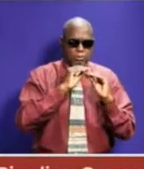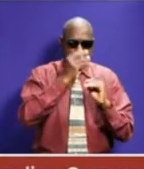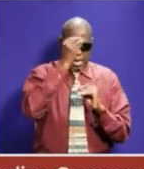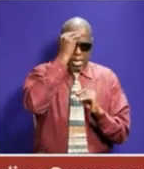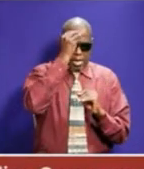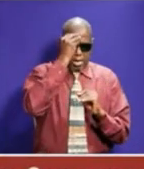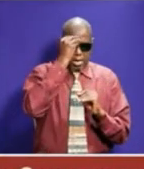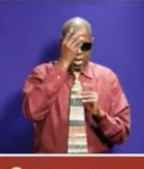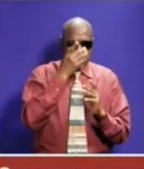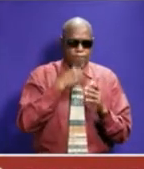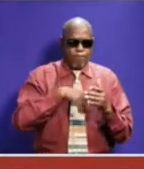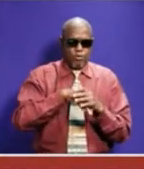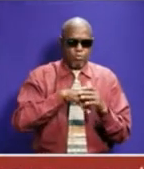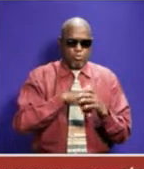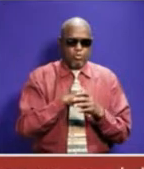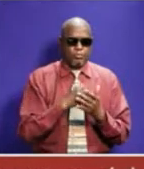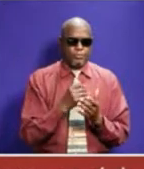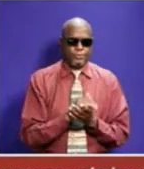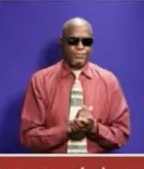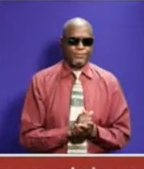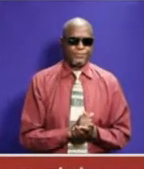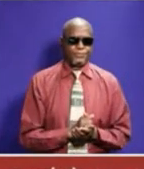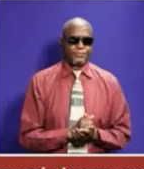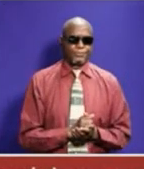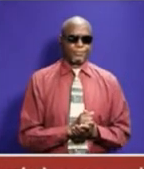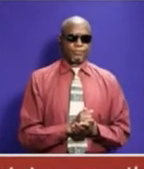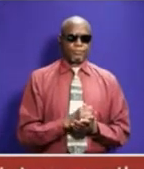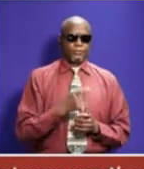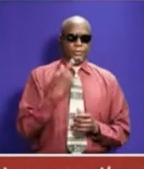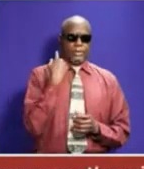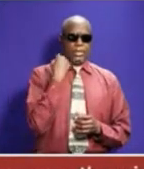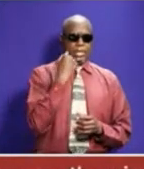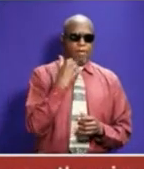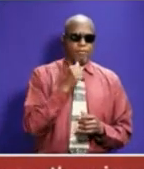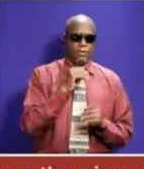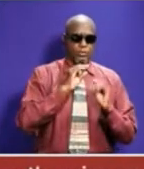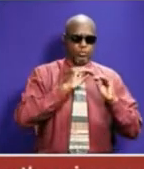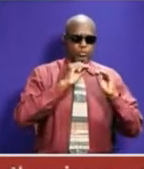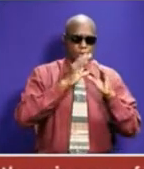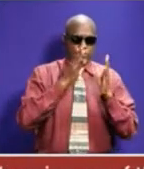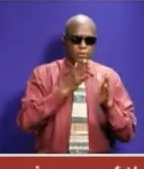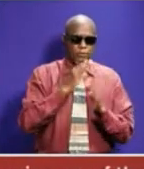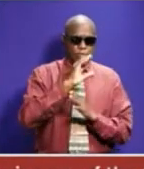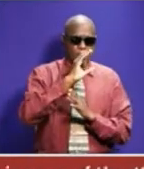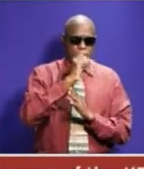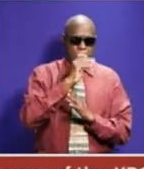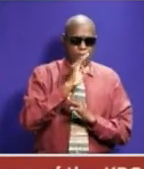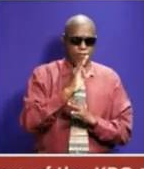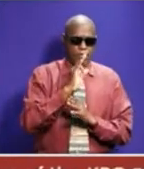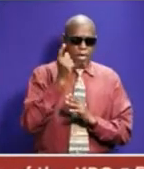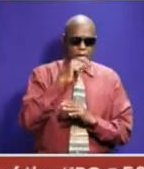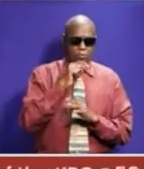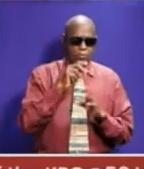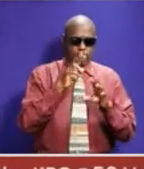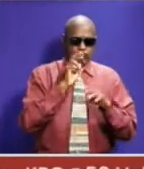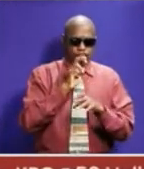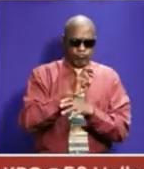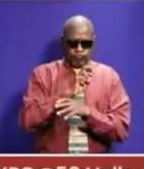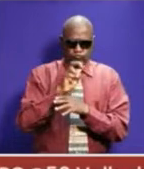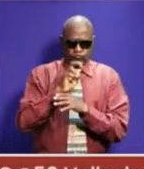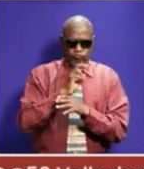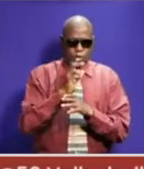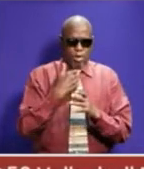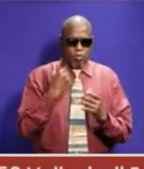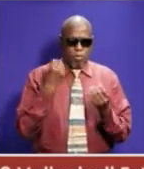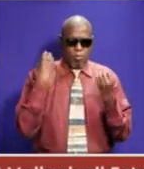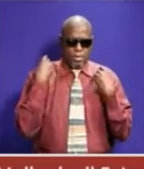coaches' courses. The other day we had an instructor from CAF who came over to oversee our exams, practical exams, and